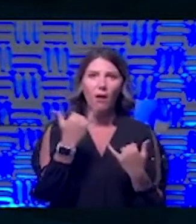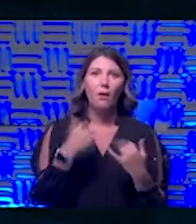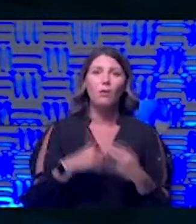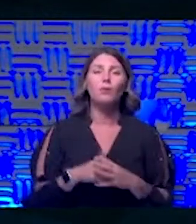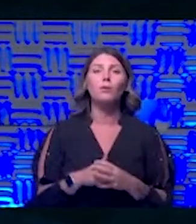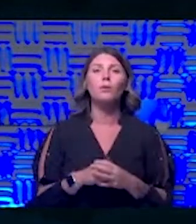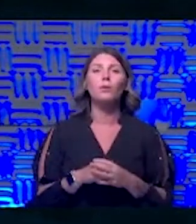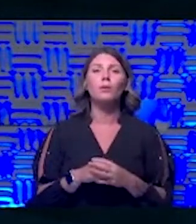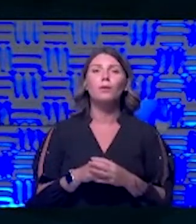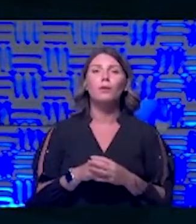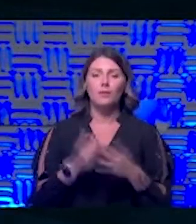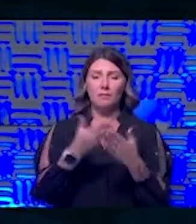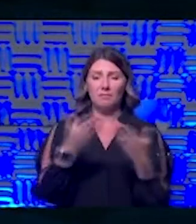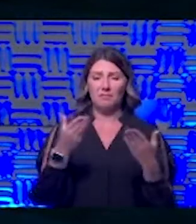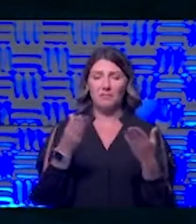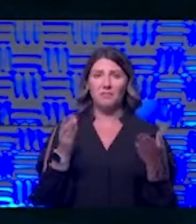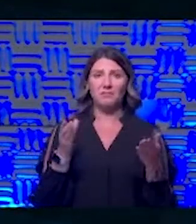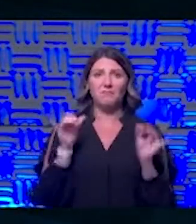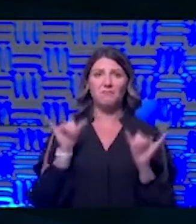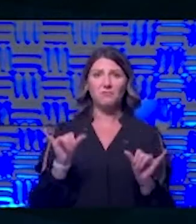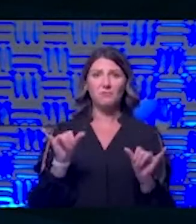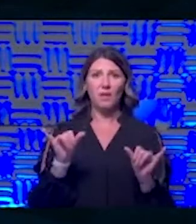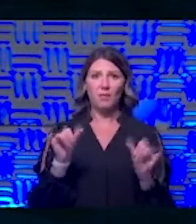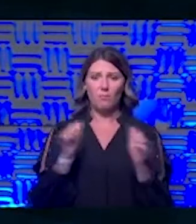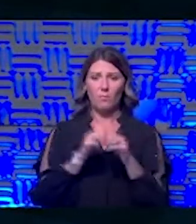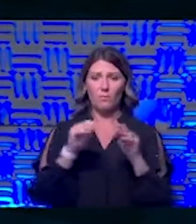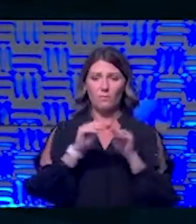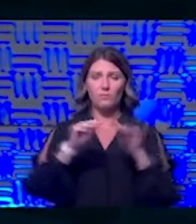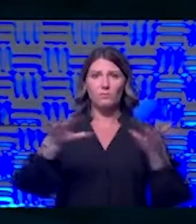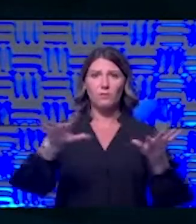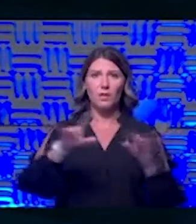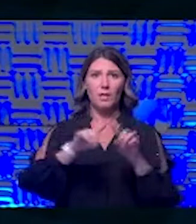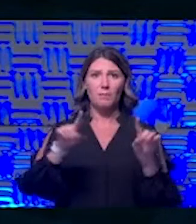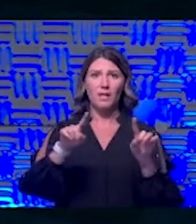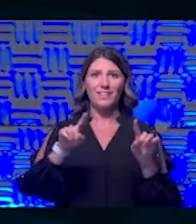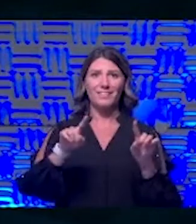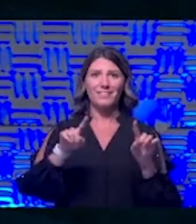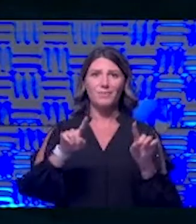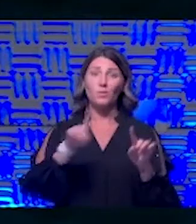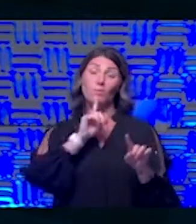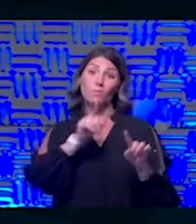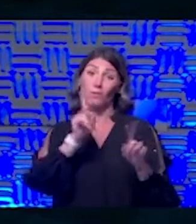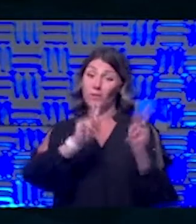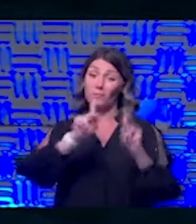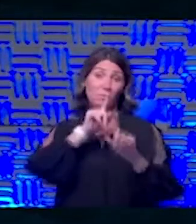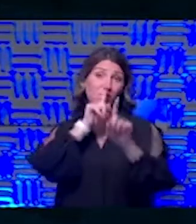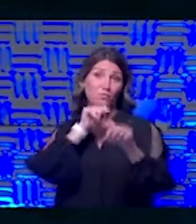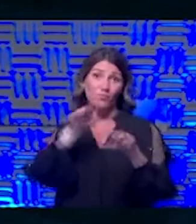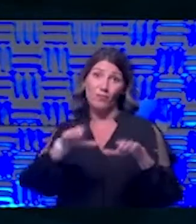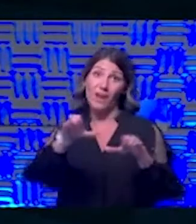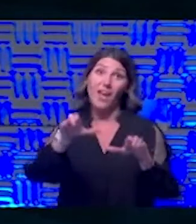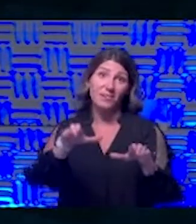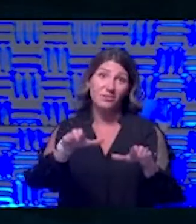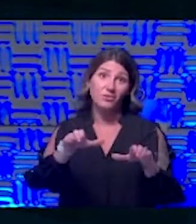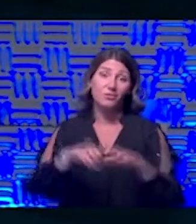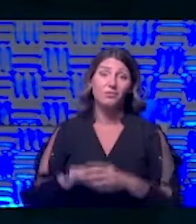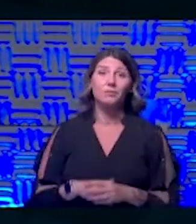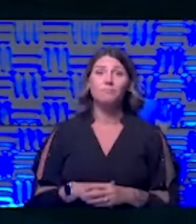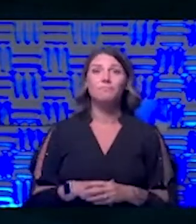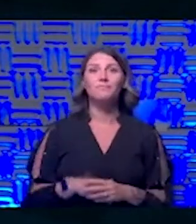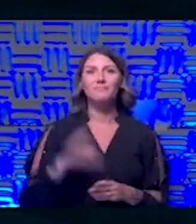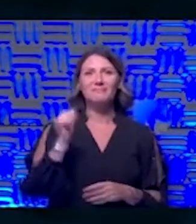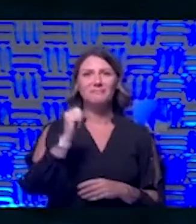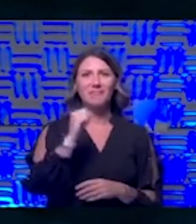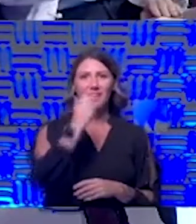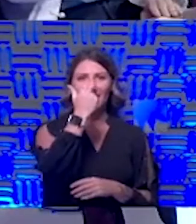the things have remained the same in terms of the spread. It's just a question of people's reaction to it. So, yeah. Yeah, it's